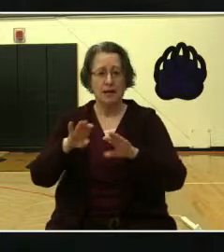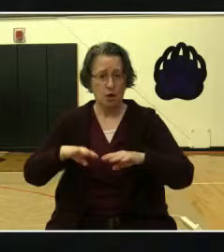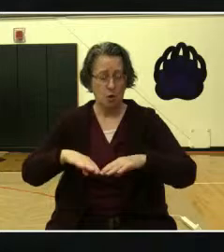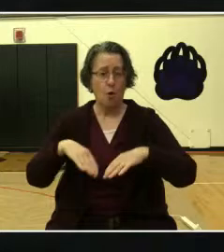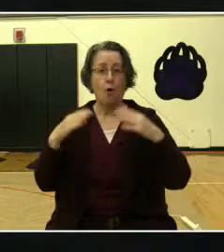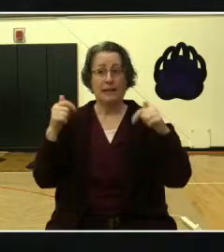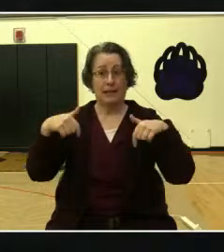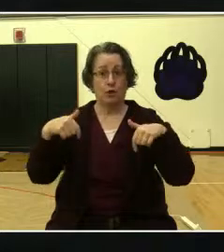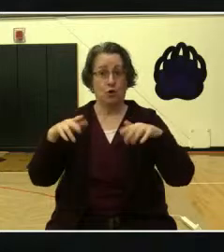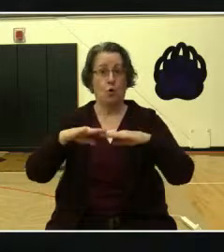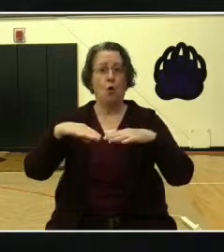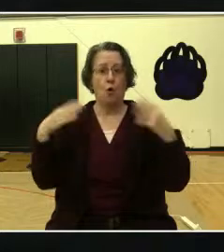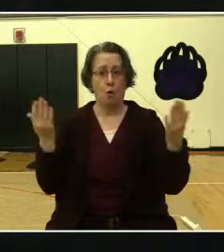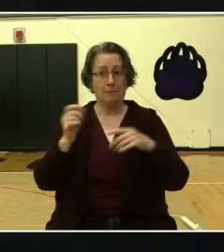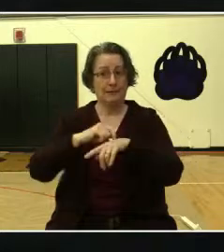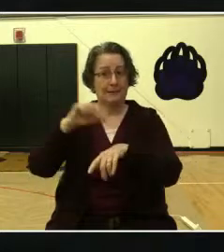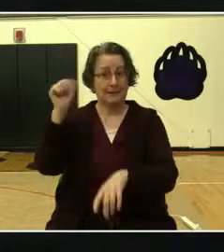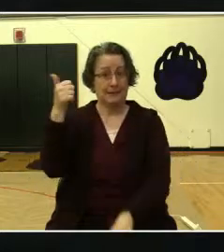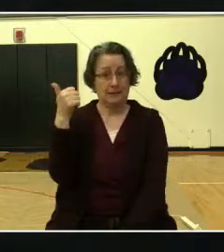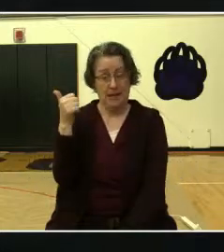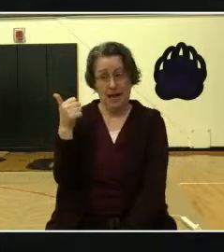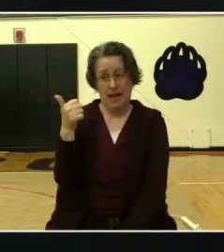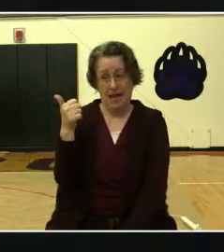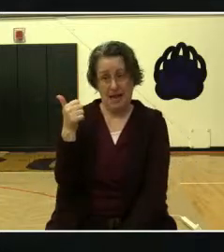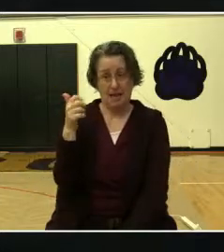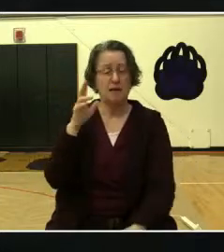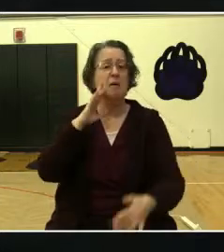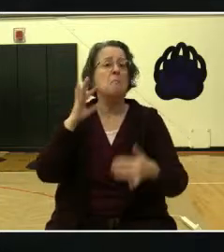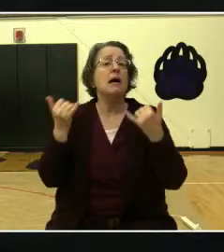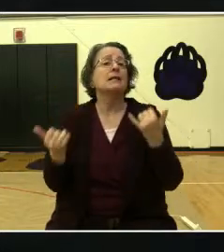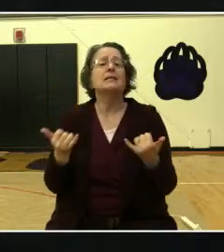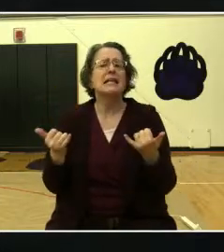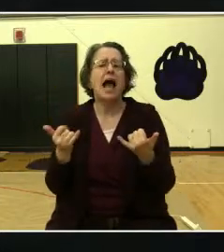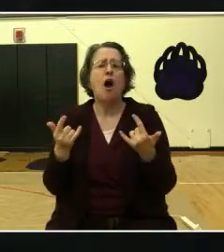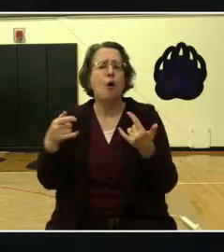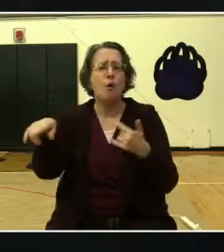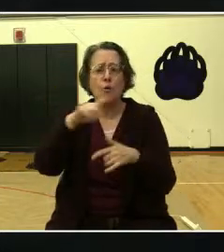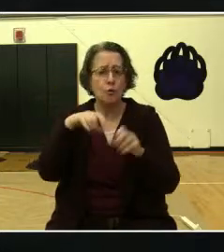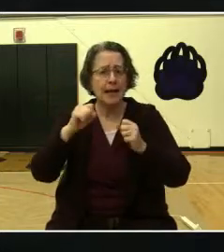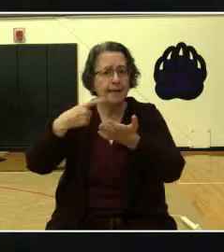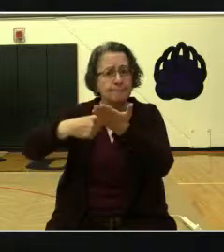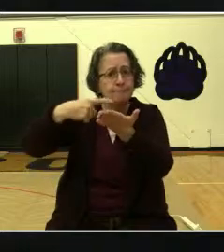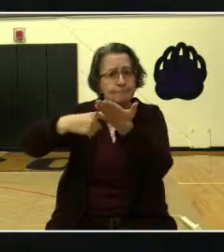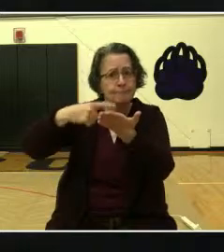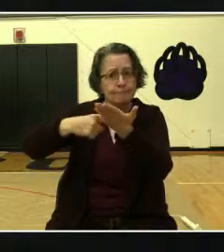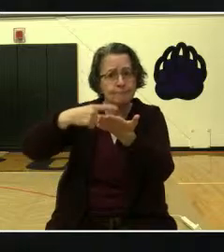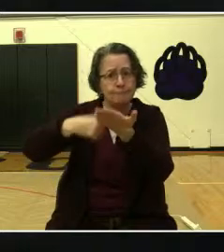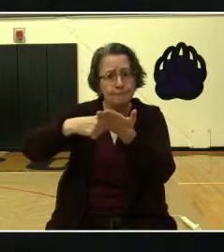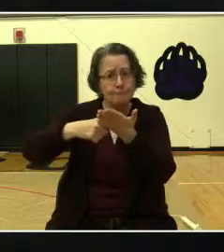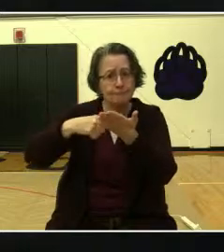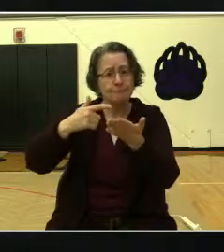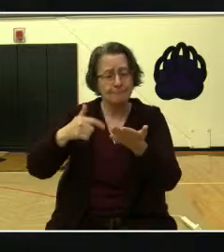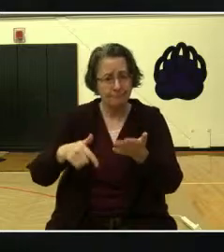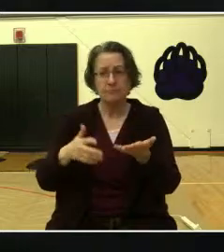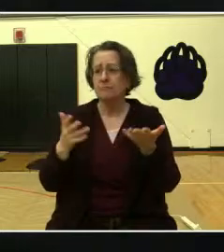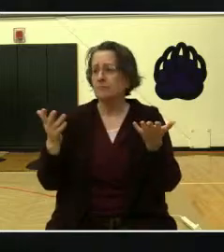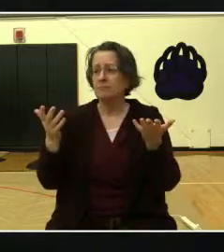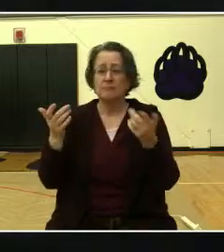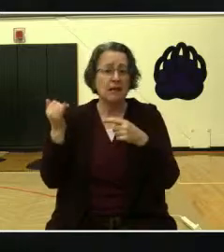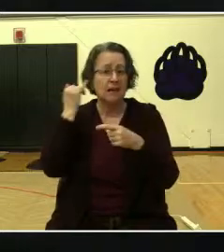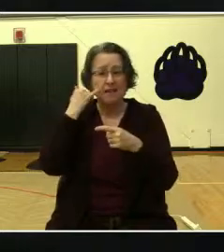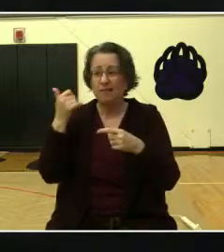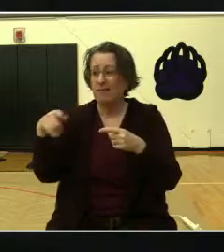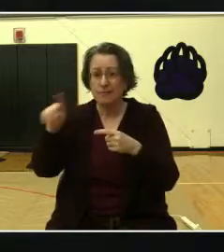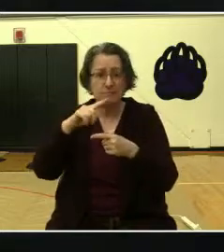10:00 but this is an opportunity for any discussion on this Bond article to the extent anybody's got any